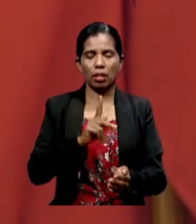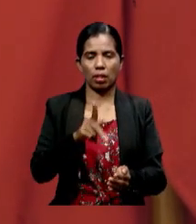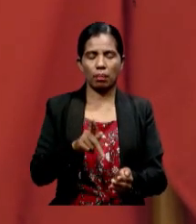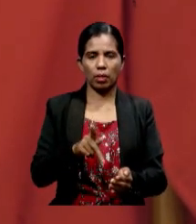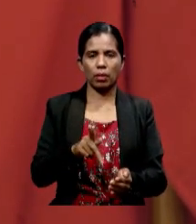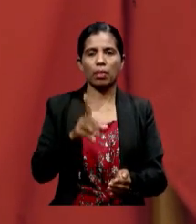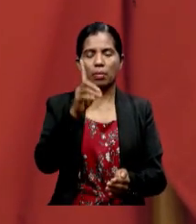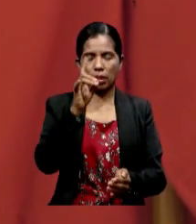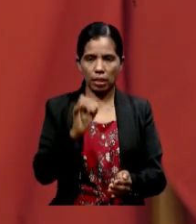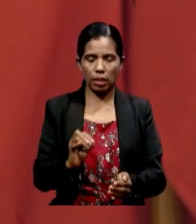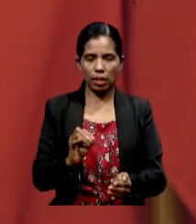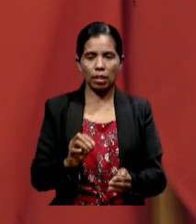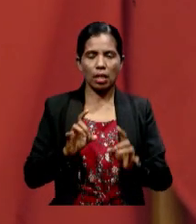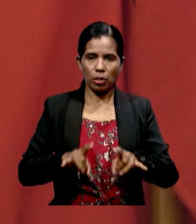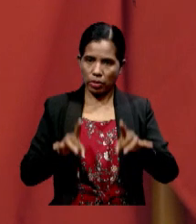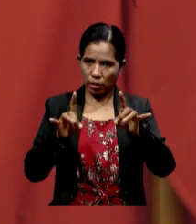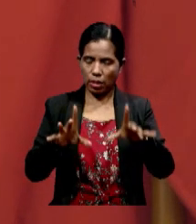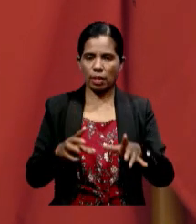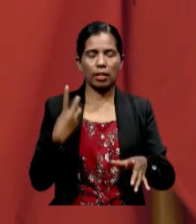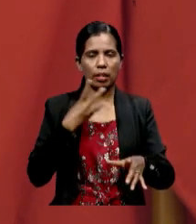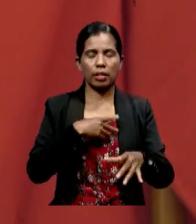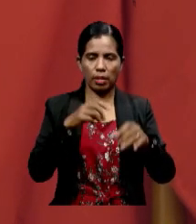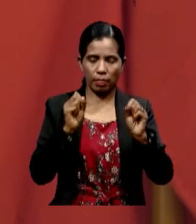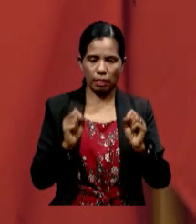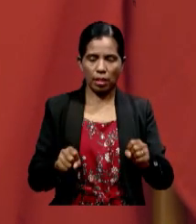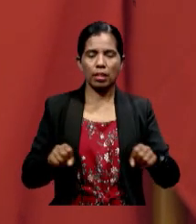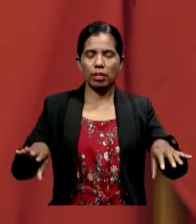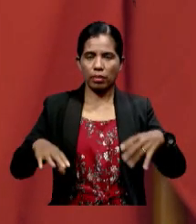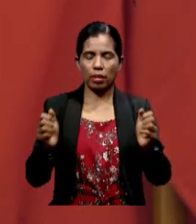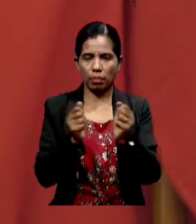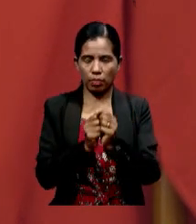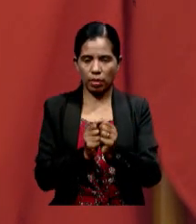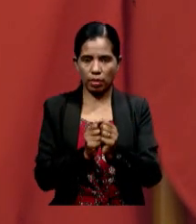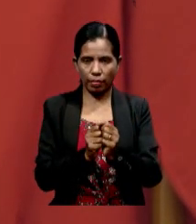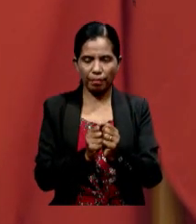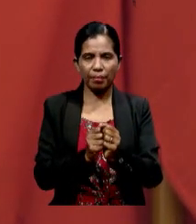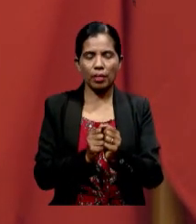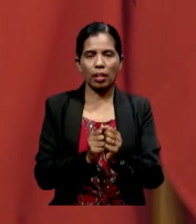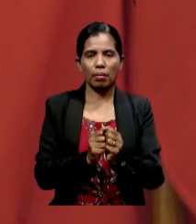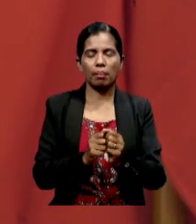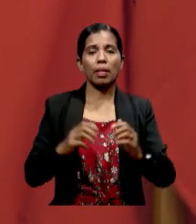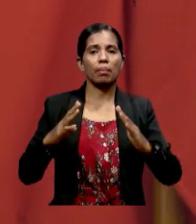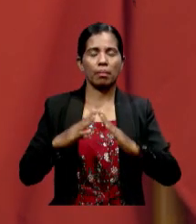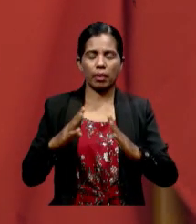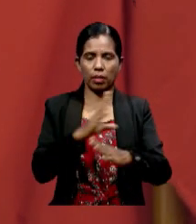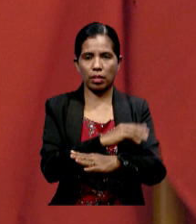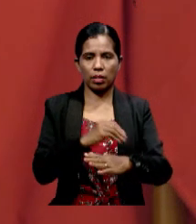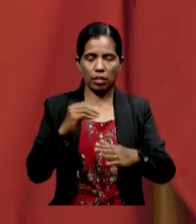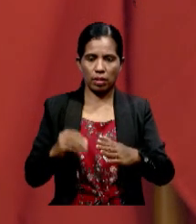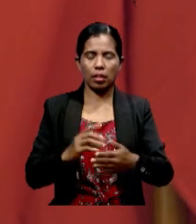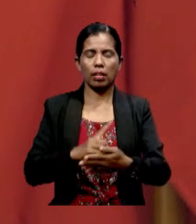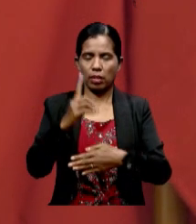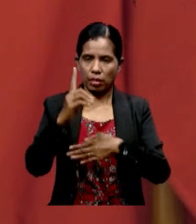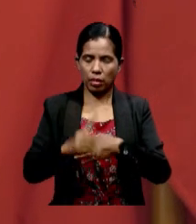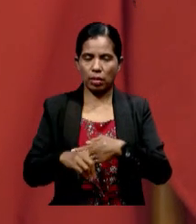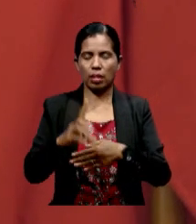Kupang-Dili-Darwin. Ketiga, kita juga sepakat untuk memperkuat pembangunan perbatasan. Saya harap pembangunan